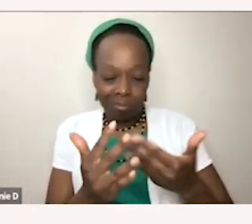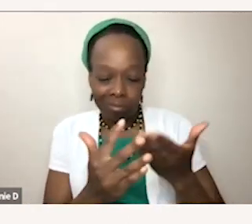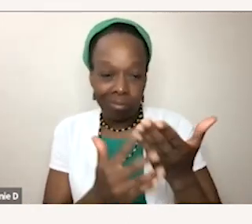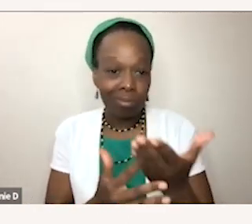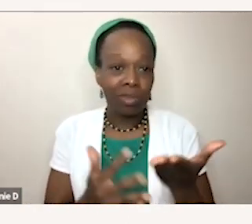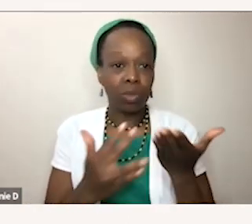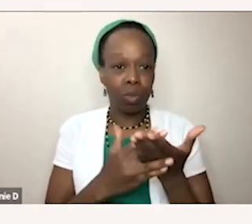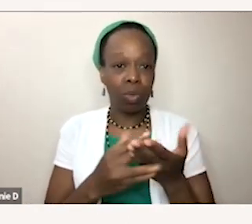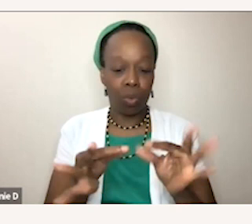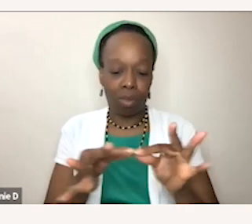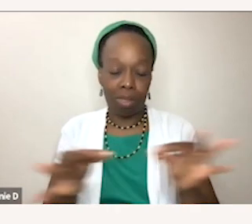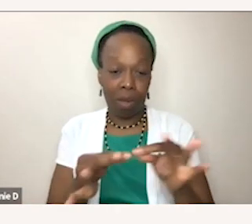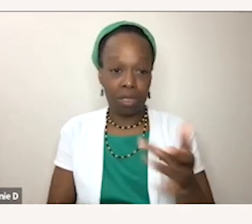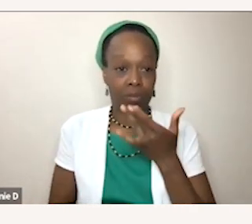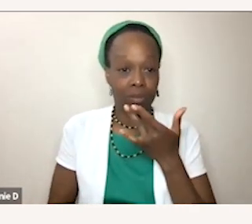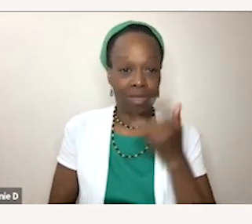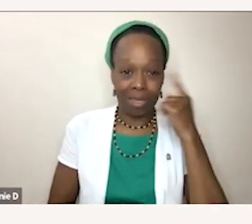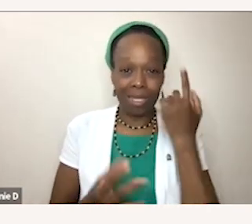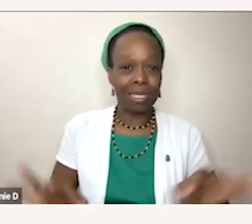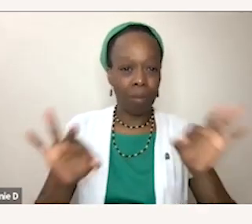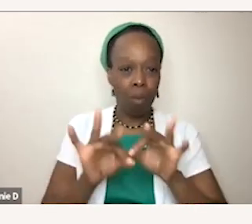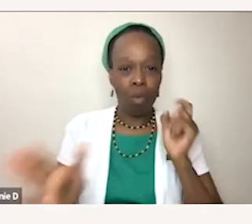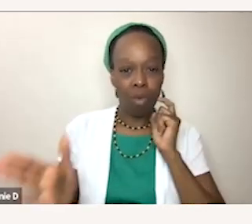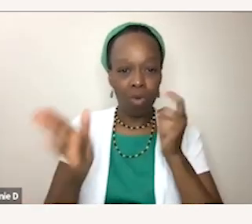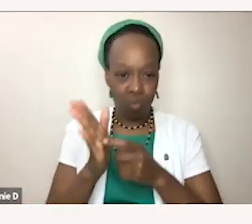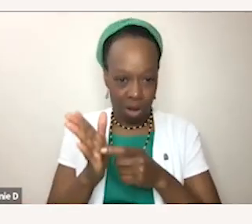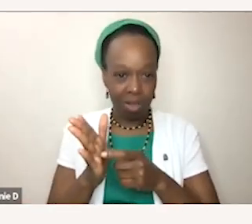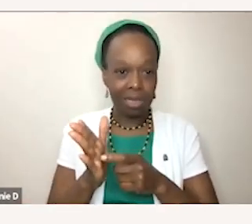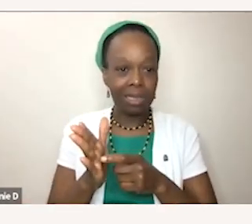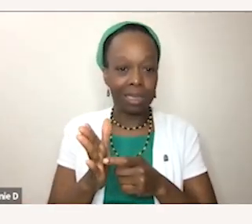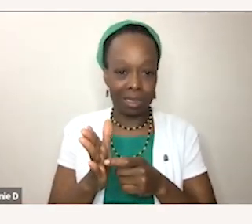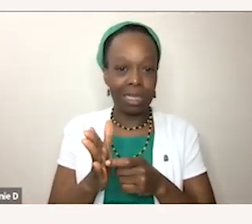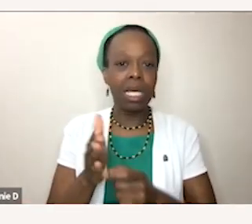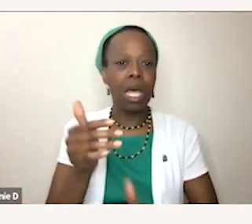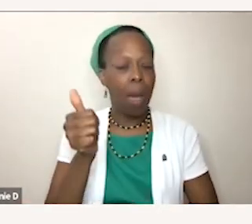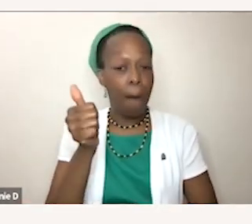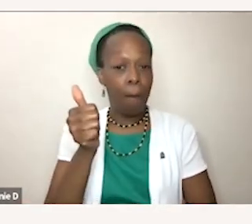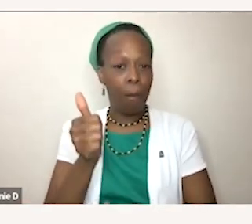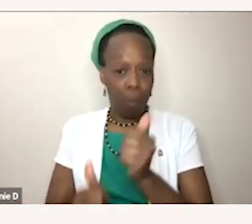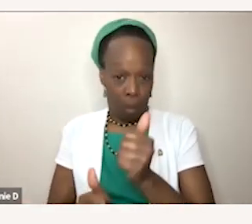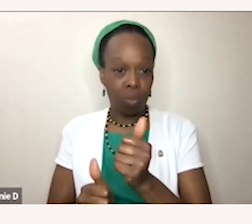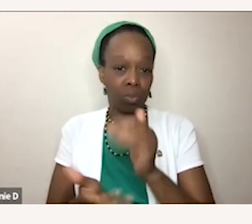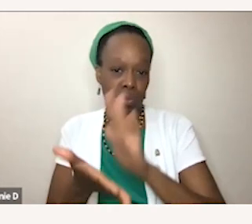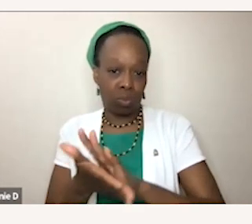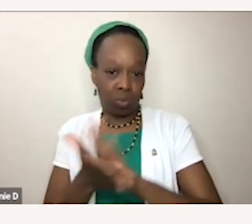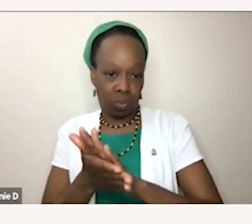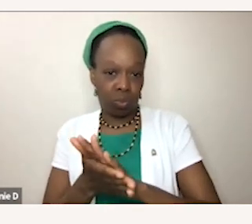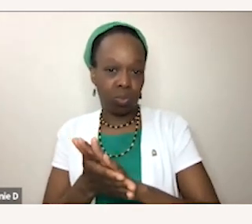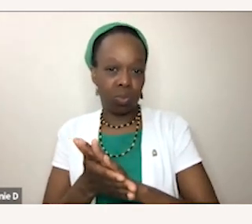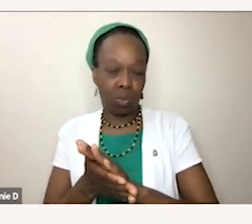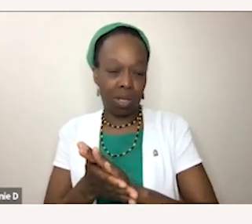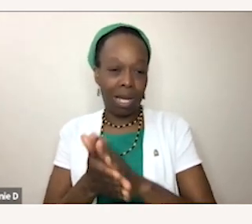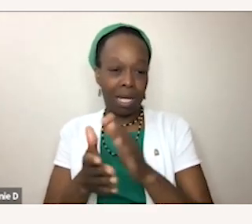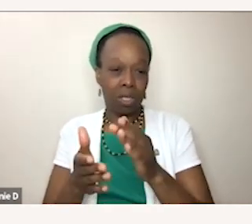so I think we need to recognize that the default language used in the majority of school settings is person first language. And it sort of